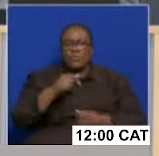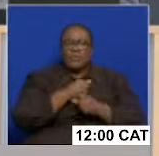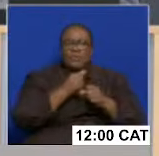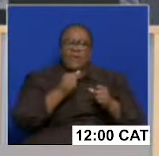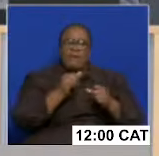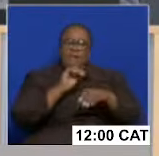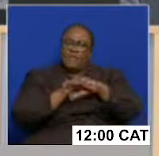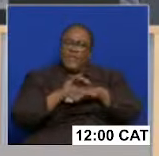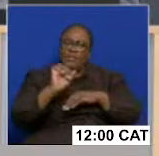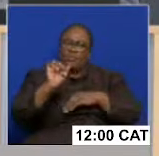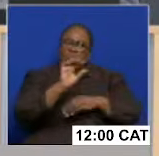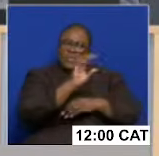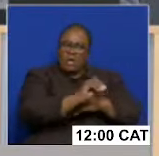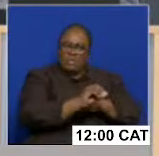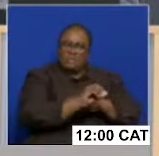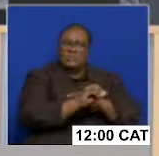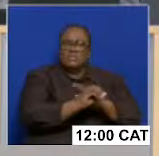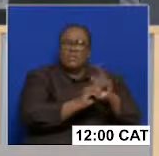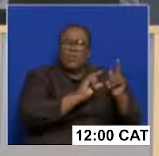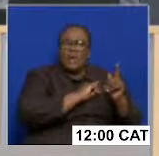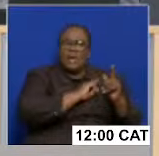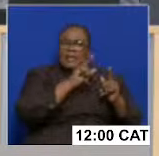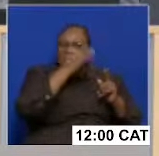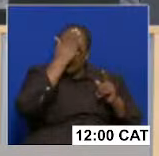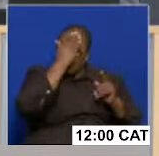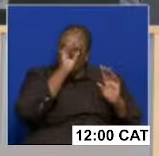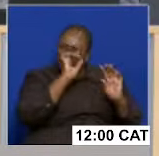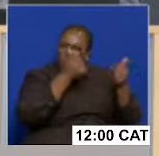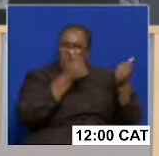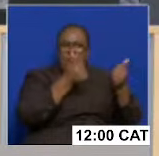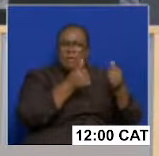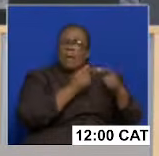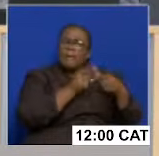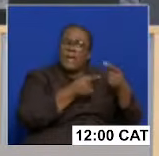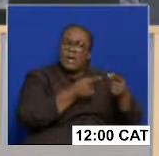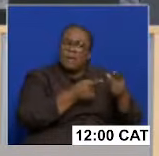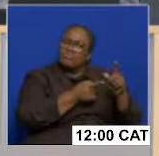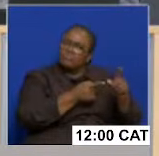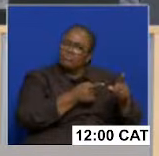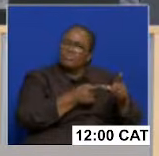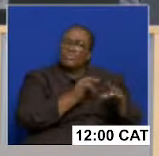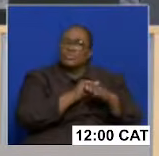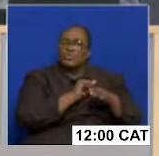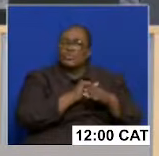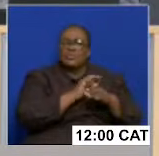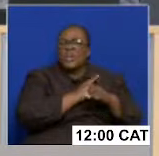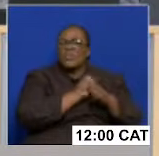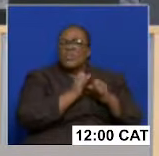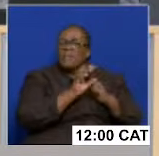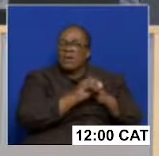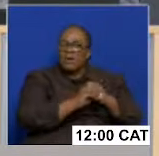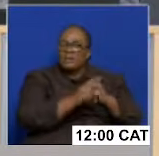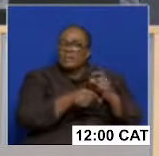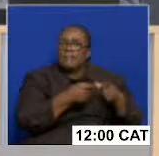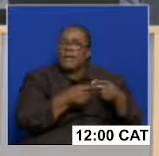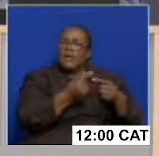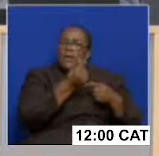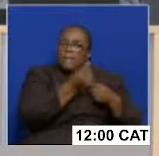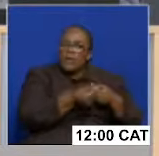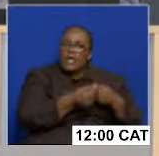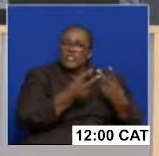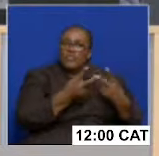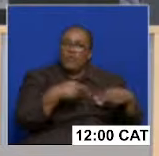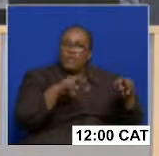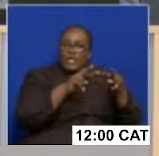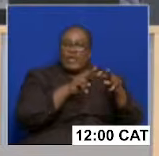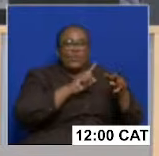stones. Why did you not ask him about the price or the value, seeing that you were so keen to involve him in whatever